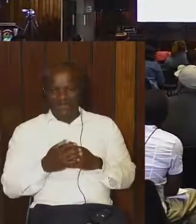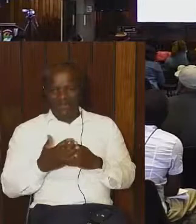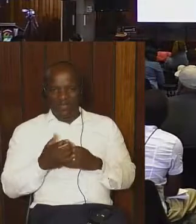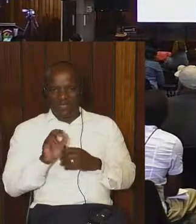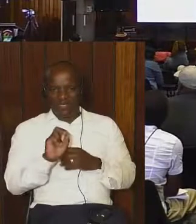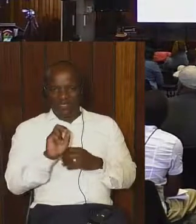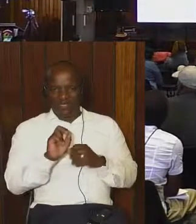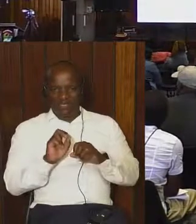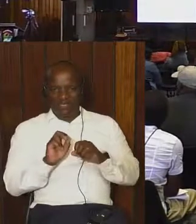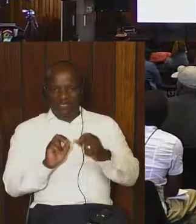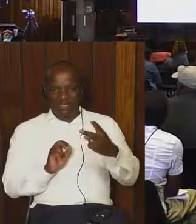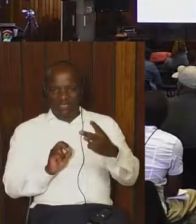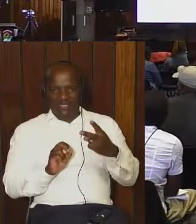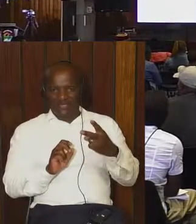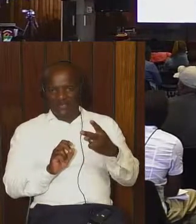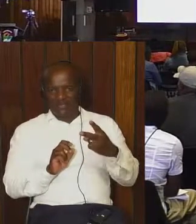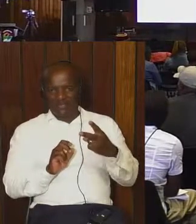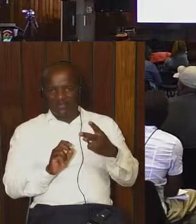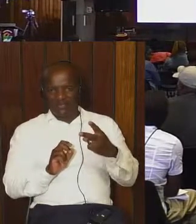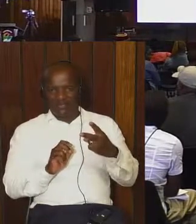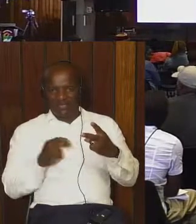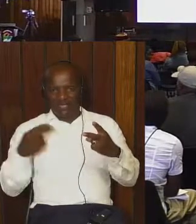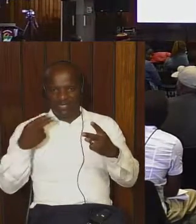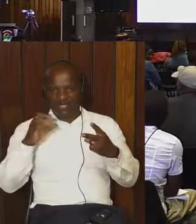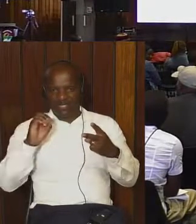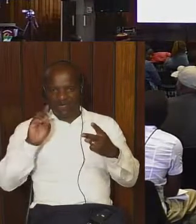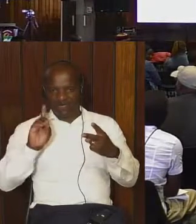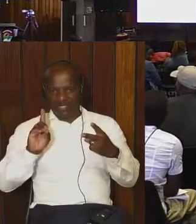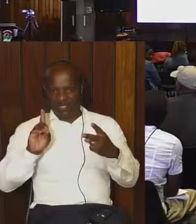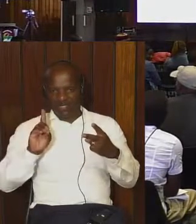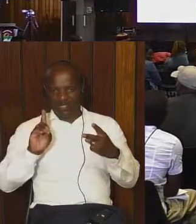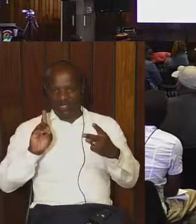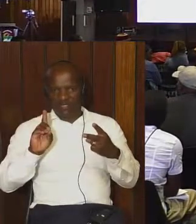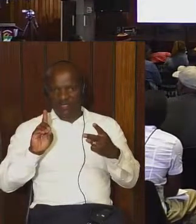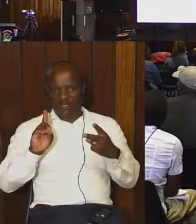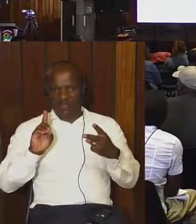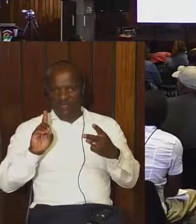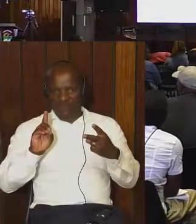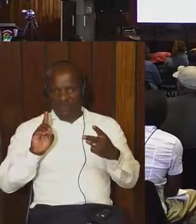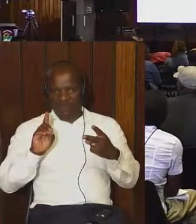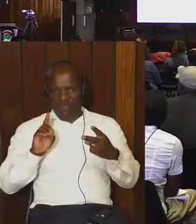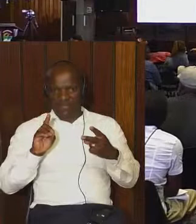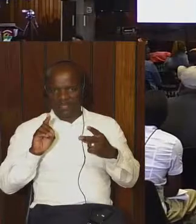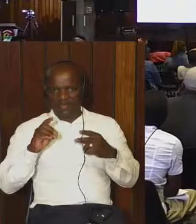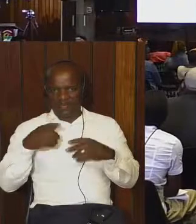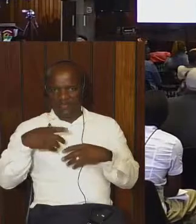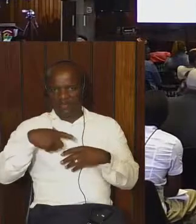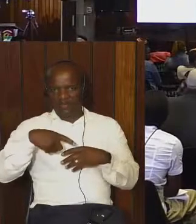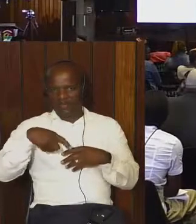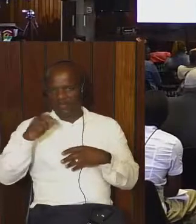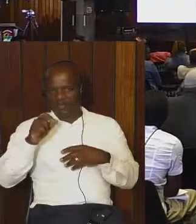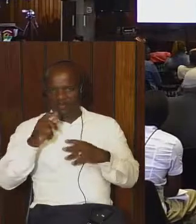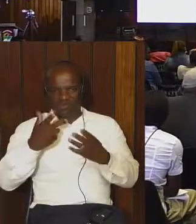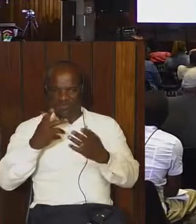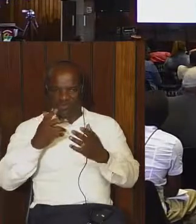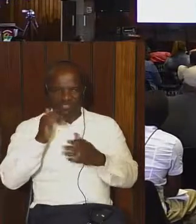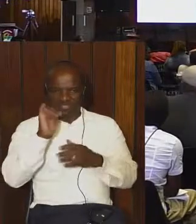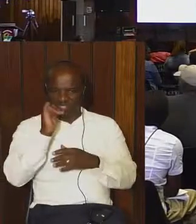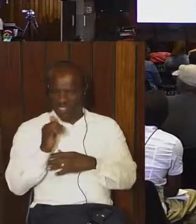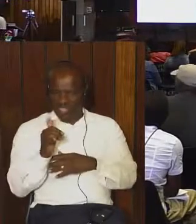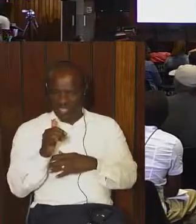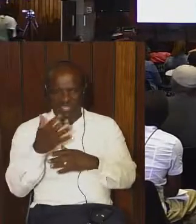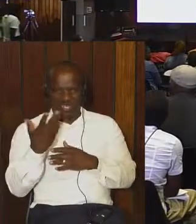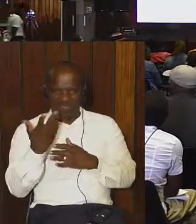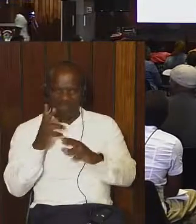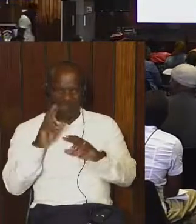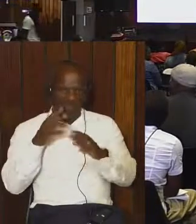I understand that what you call the HOD is going to go and investigate or check